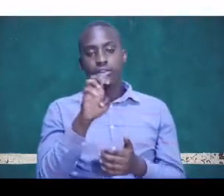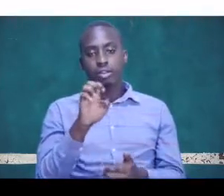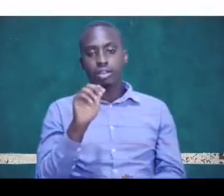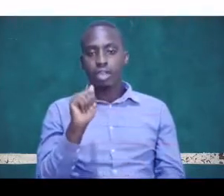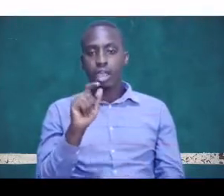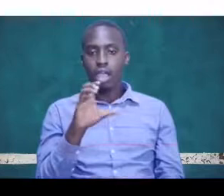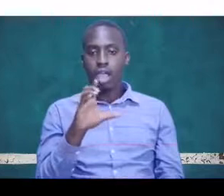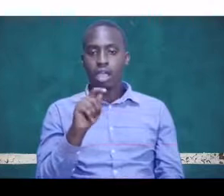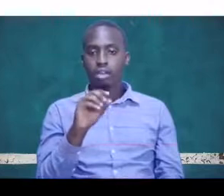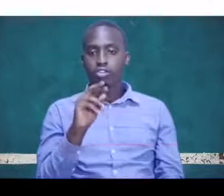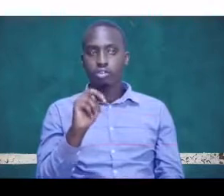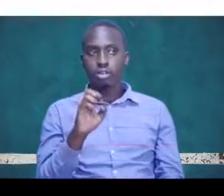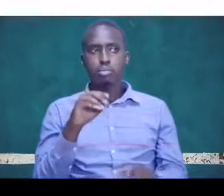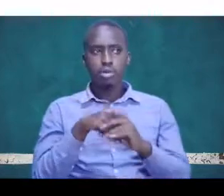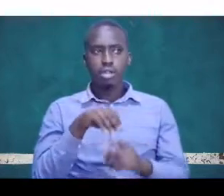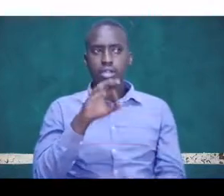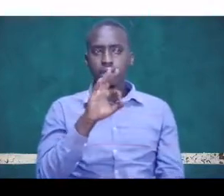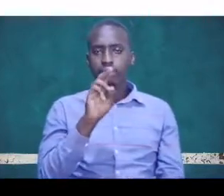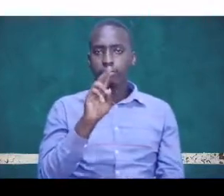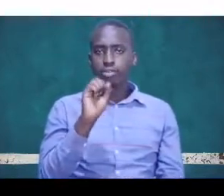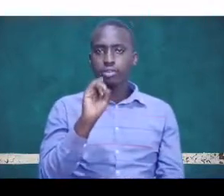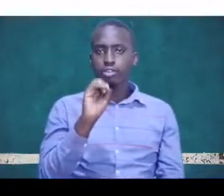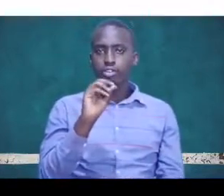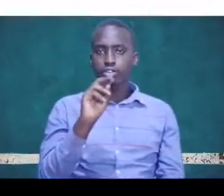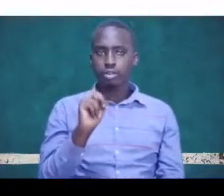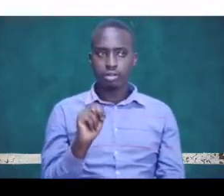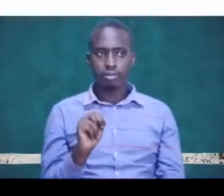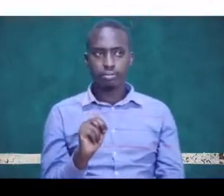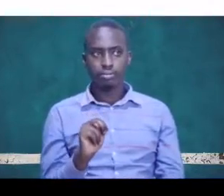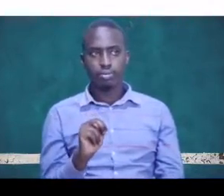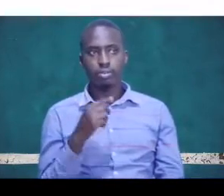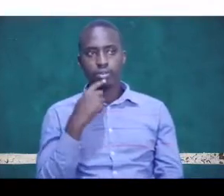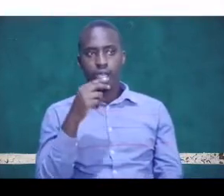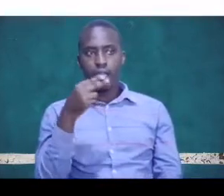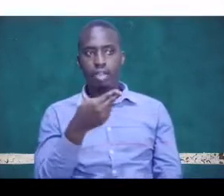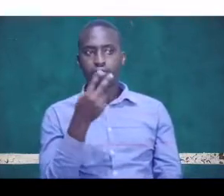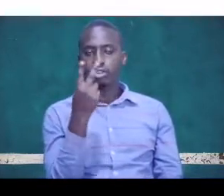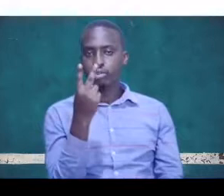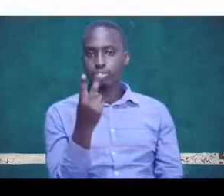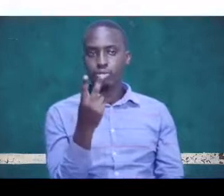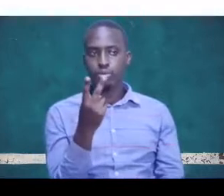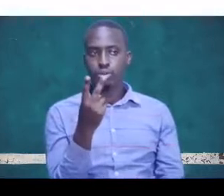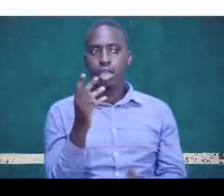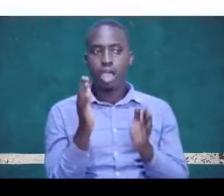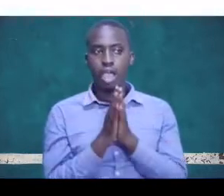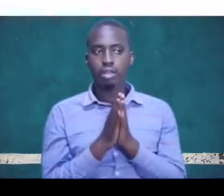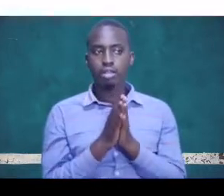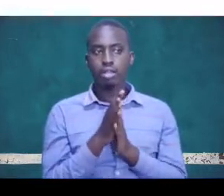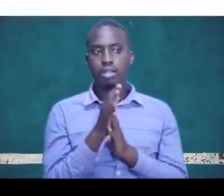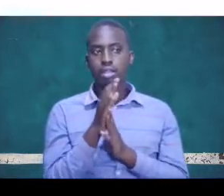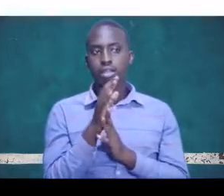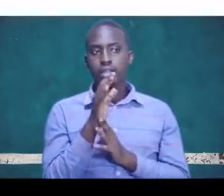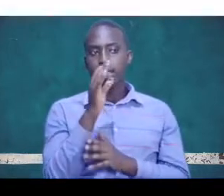One such reaction involves the fusion of deuterium, hydrogen 2, and tritium, that